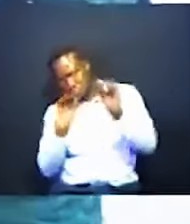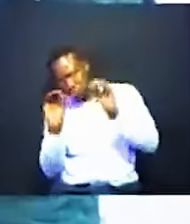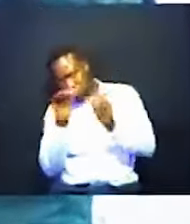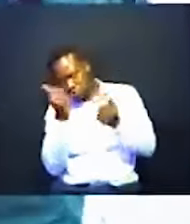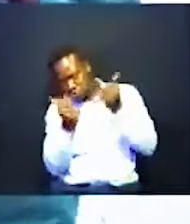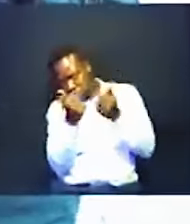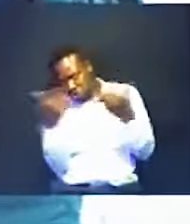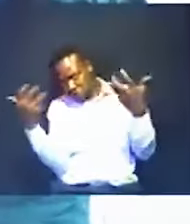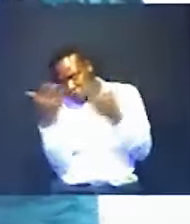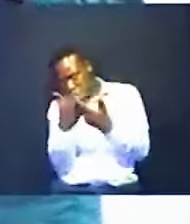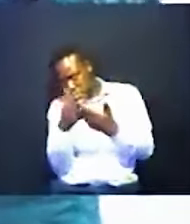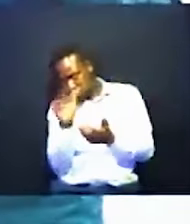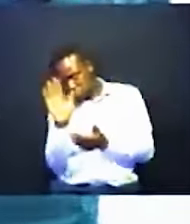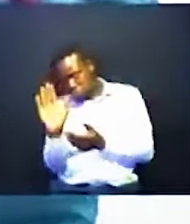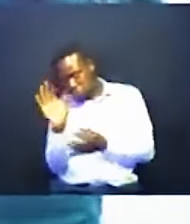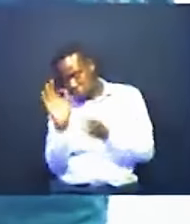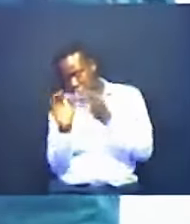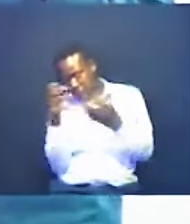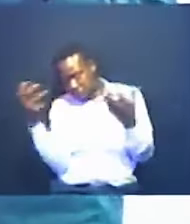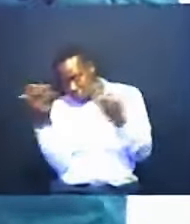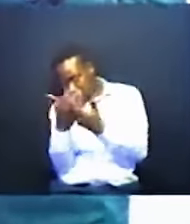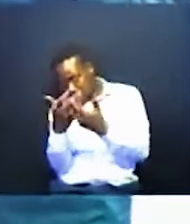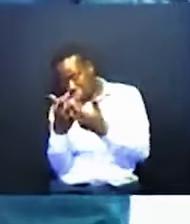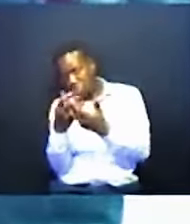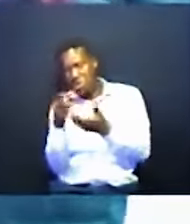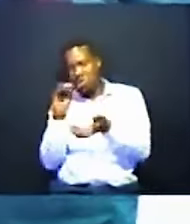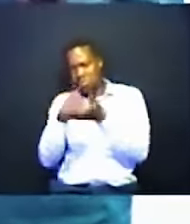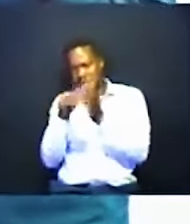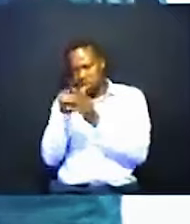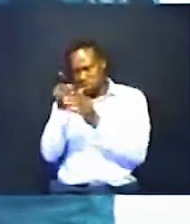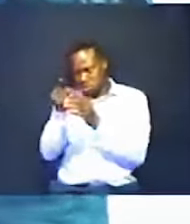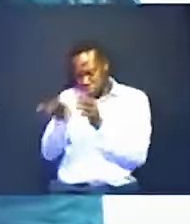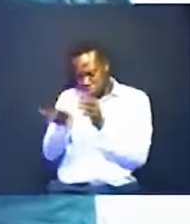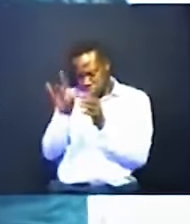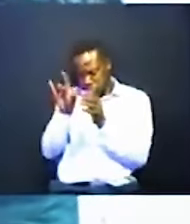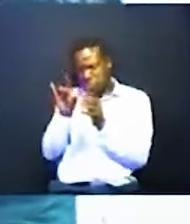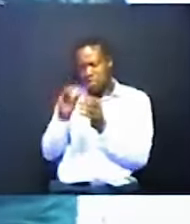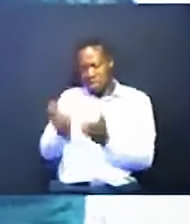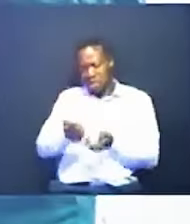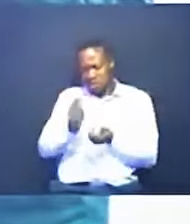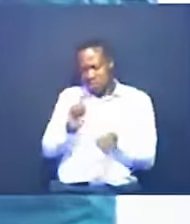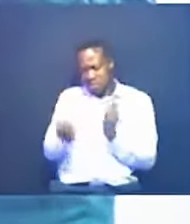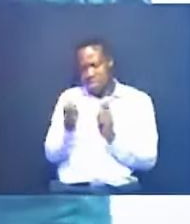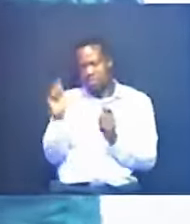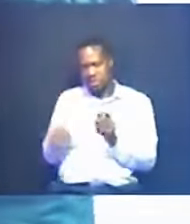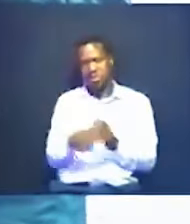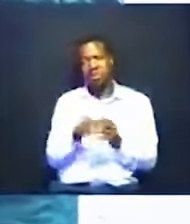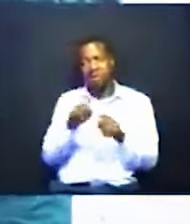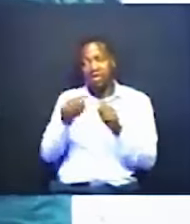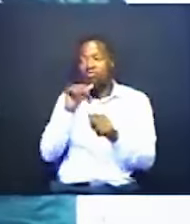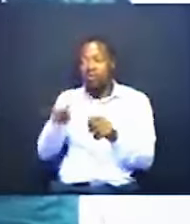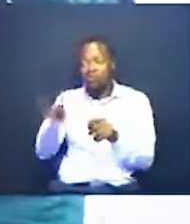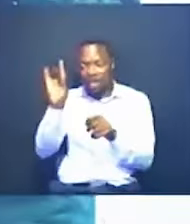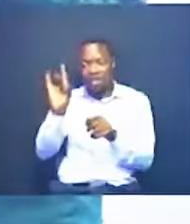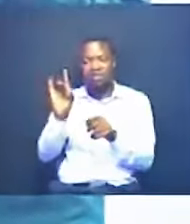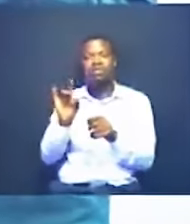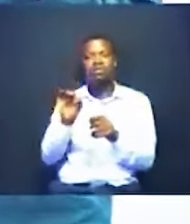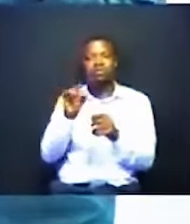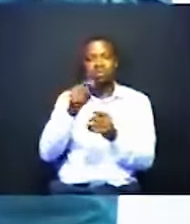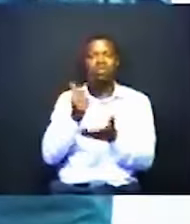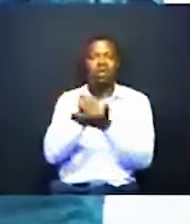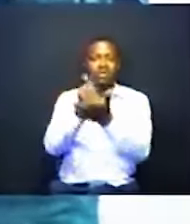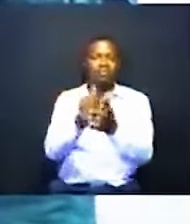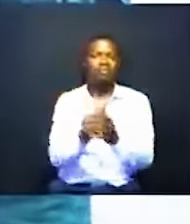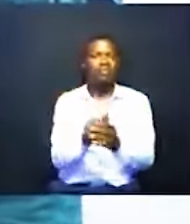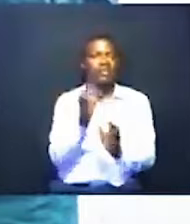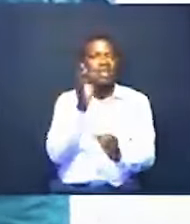modi anhwe obobosu makomako se ebi efaudi ene ho a wehu wudie wo mu a meboa wo. But when you are a Christian, say who you